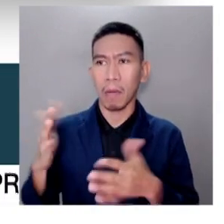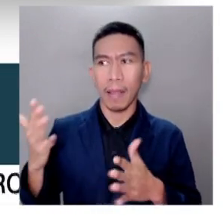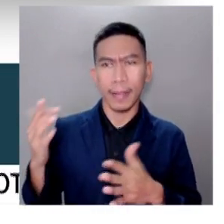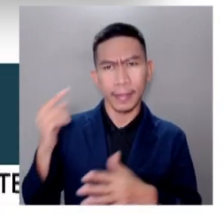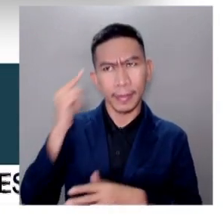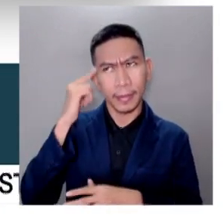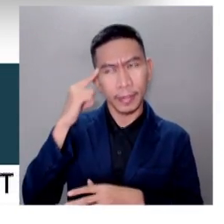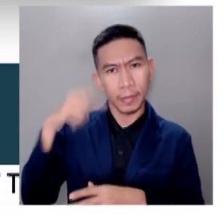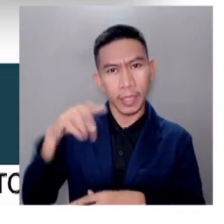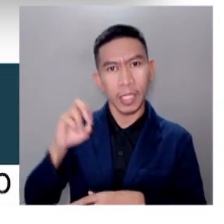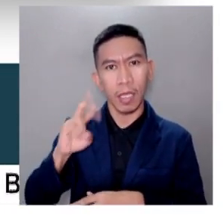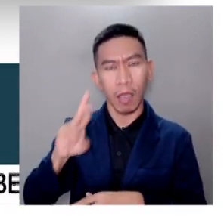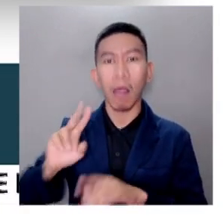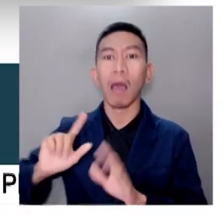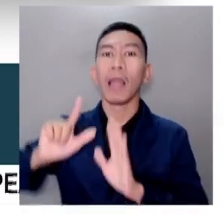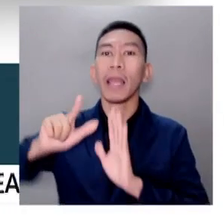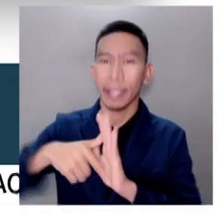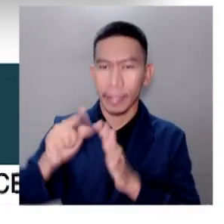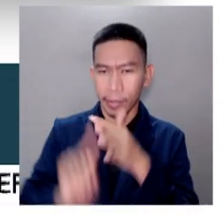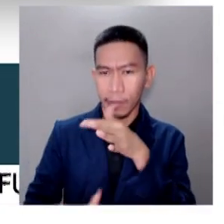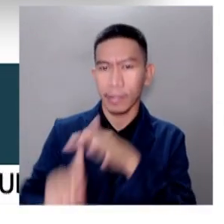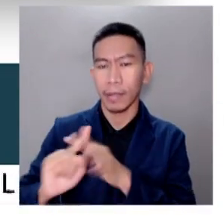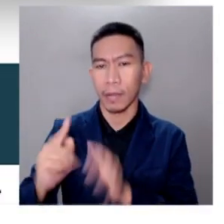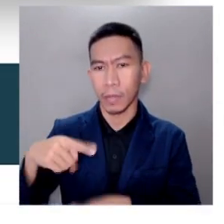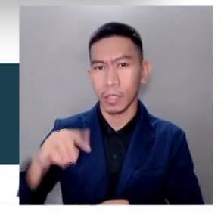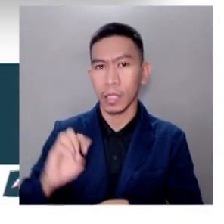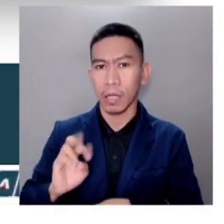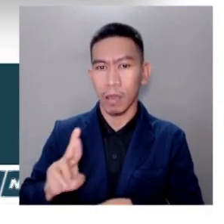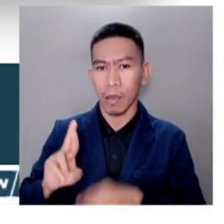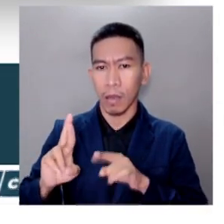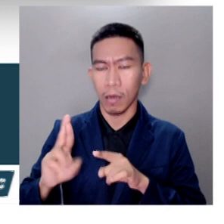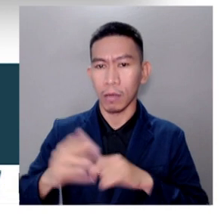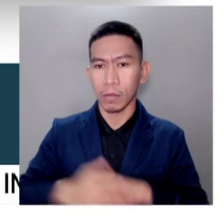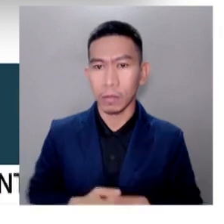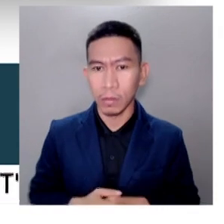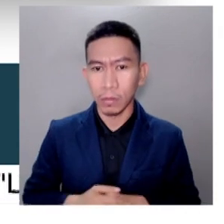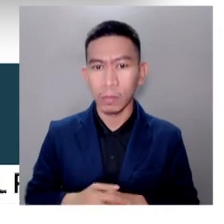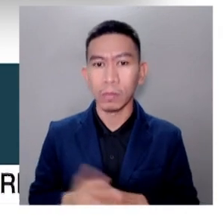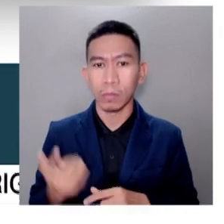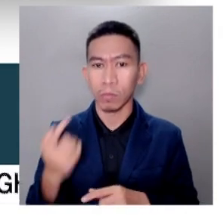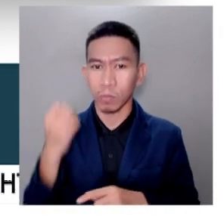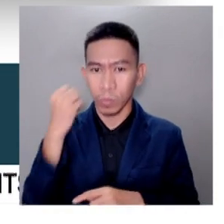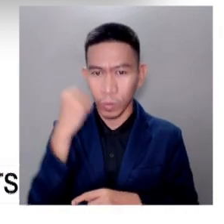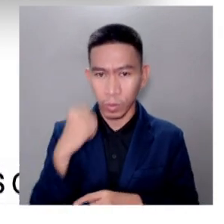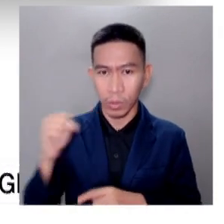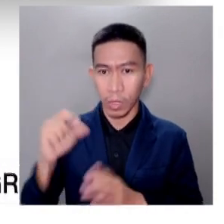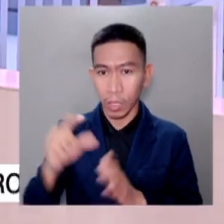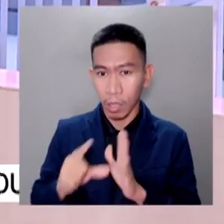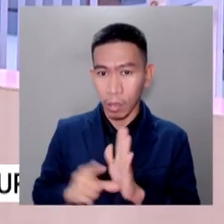It adds Omidyar also waived its rights to the PDRs when proceedings against the matter were ongoing.